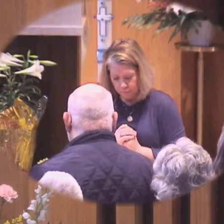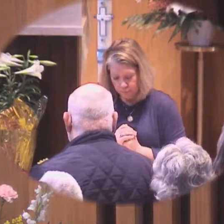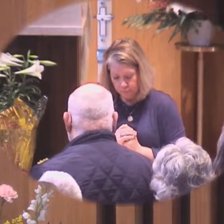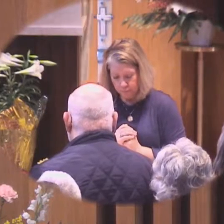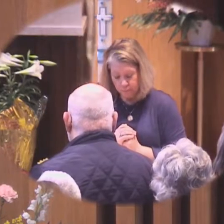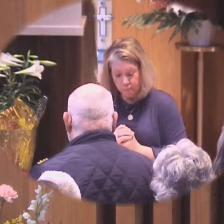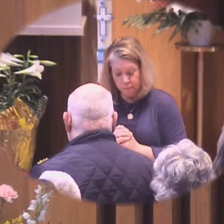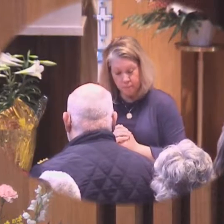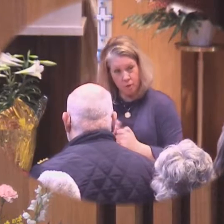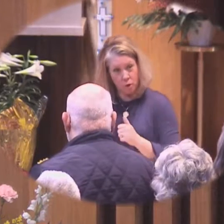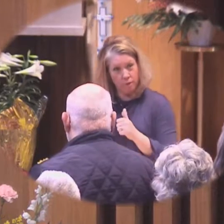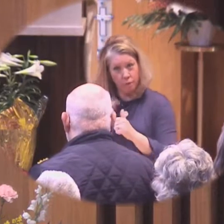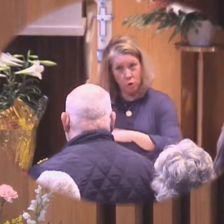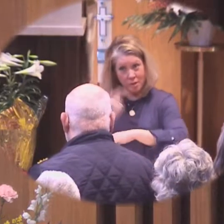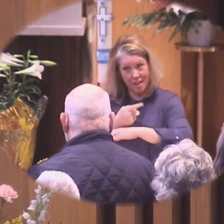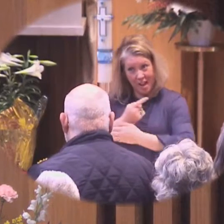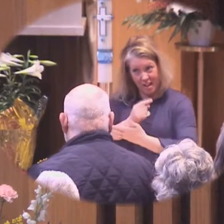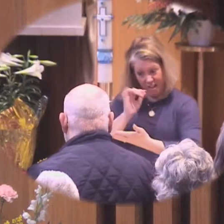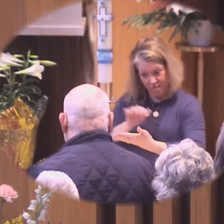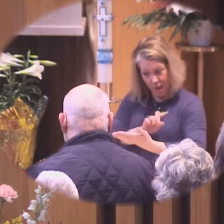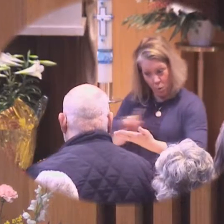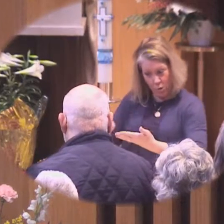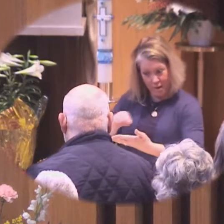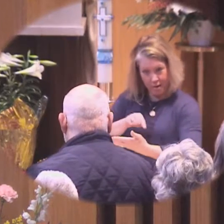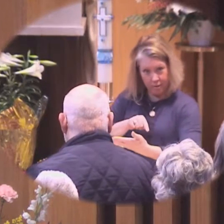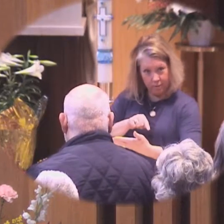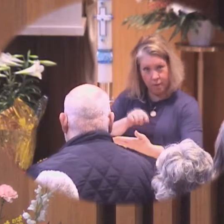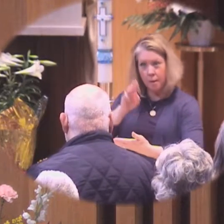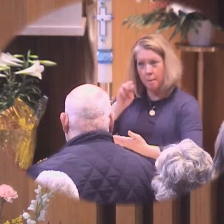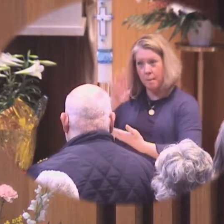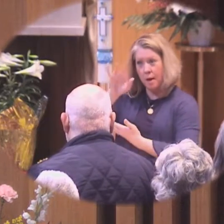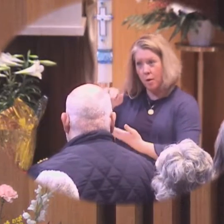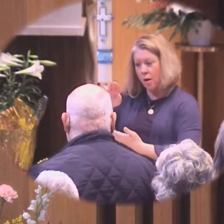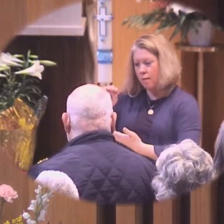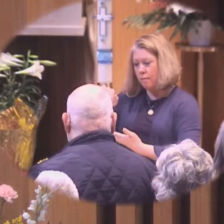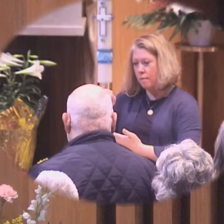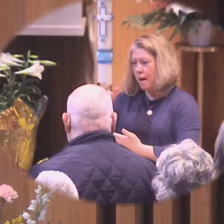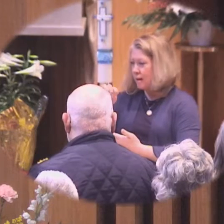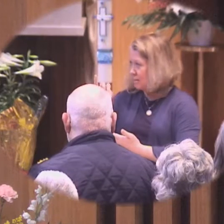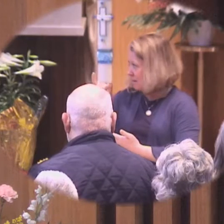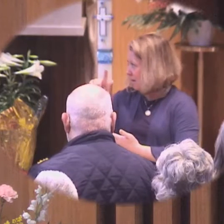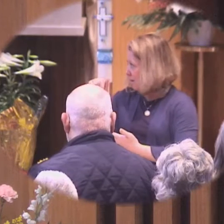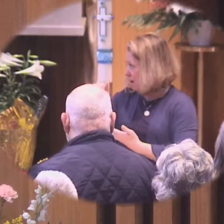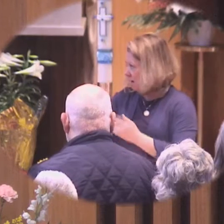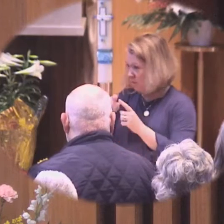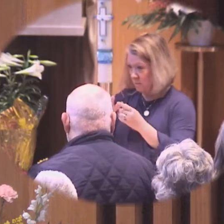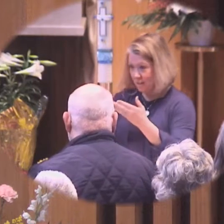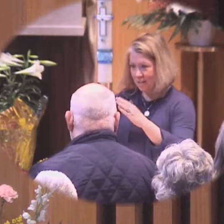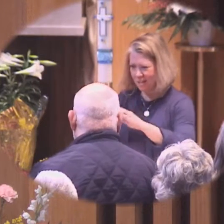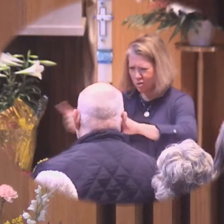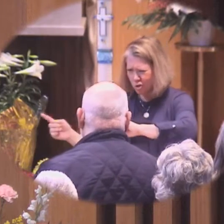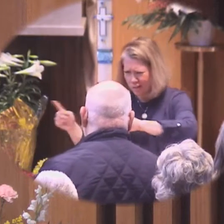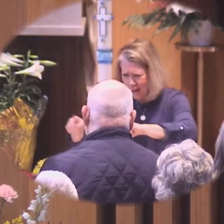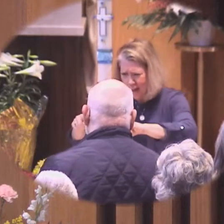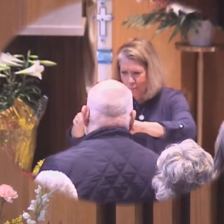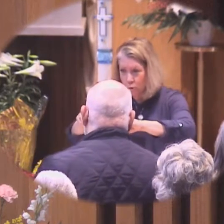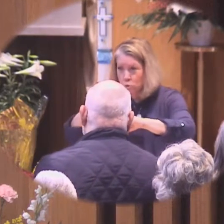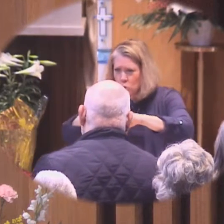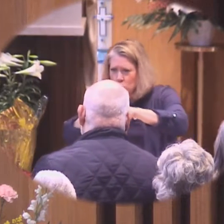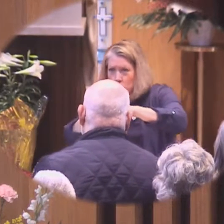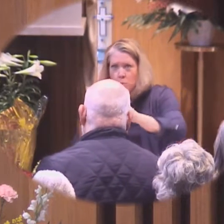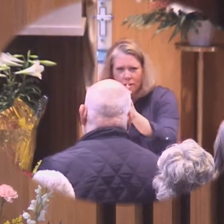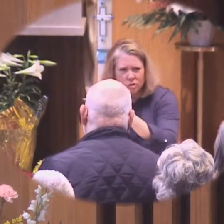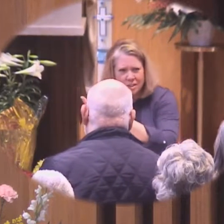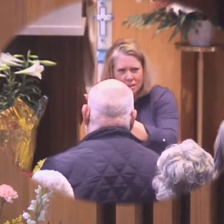On the first day of the week, Mary of Magdala came to the tomb early in the morning while it was still